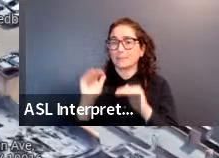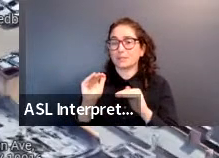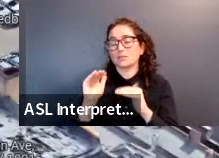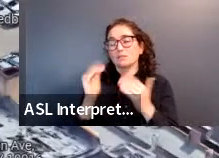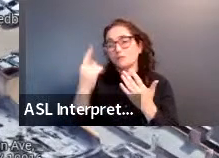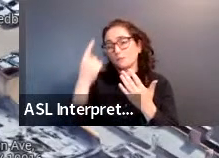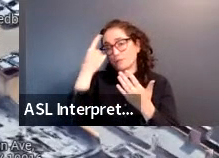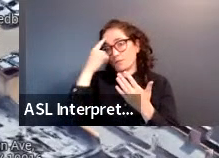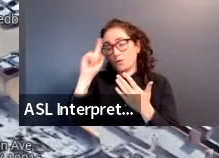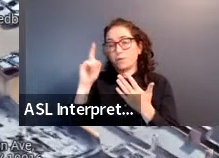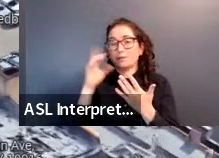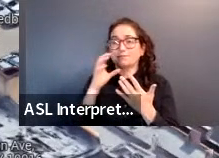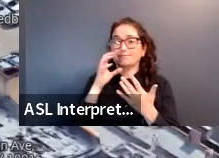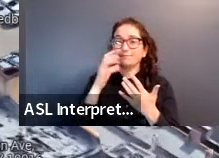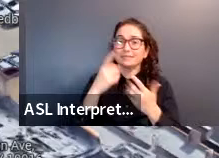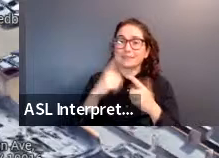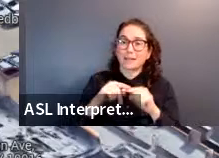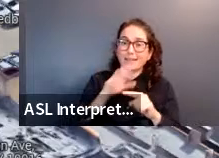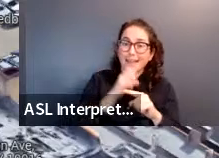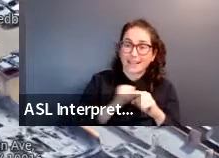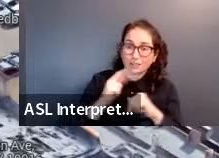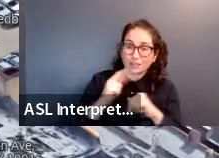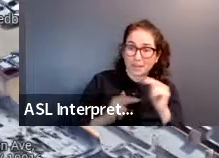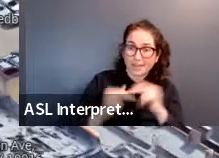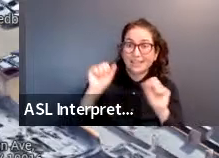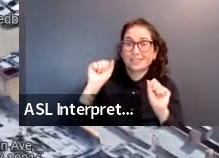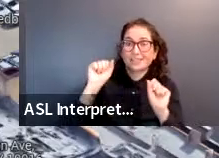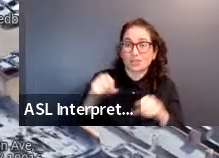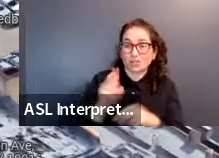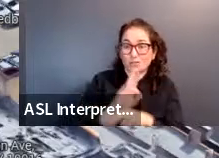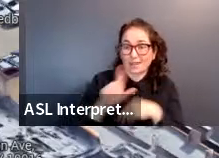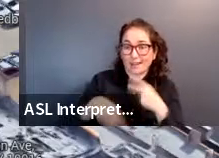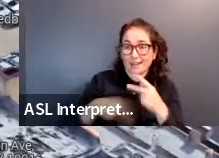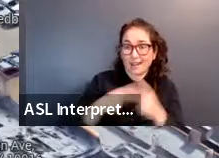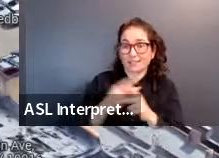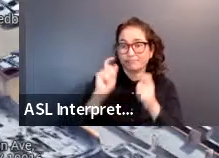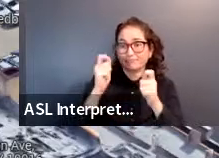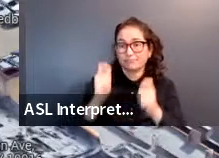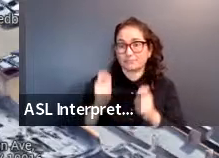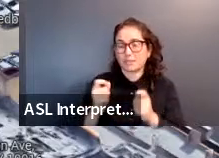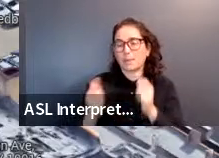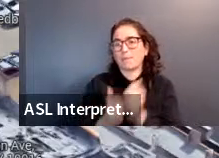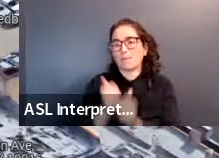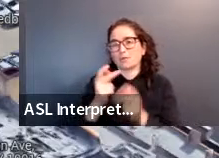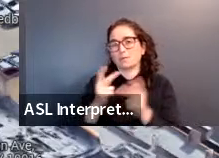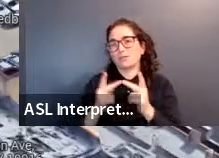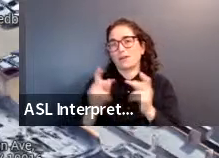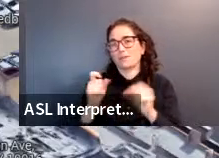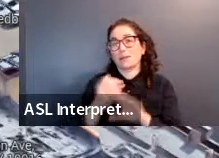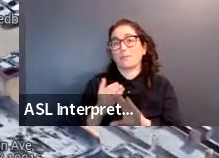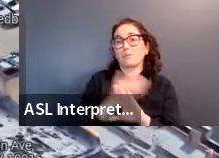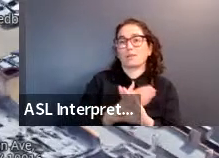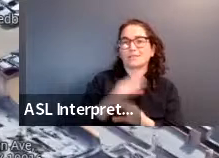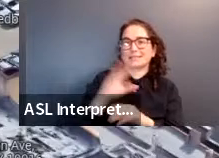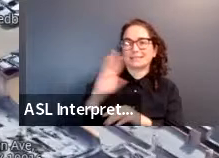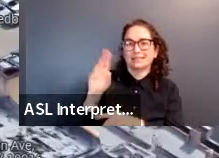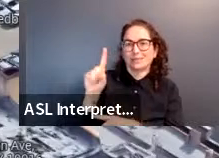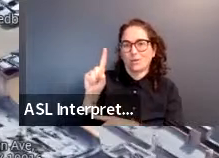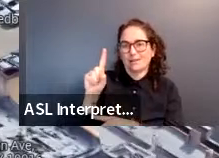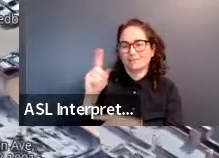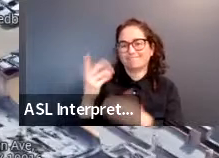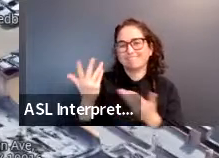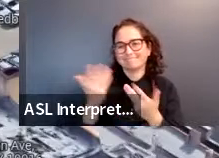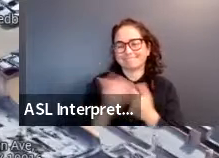terms of the age of the buildings that can use them. In most places, you have to be a pre-61 building. And so